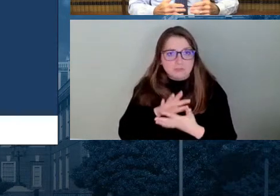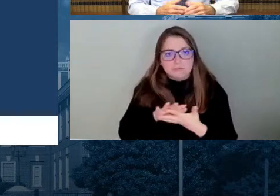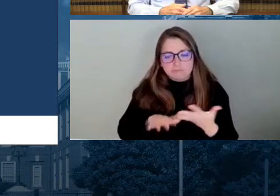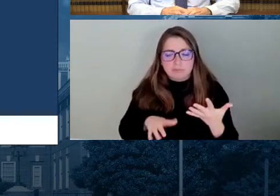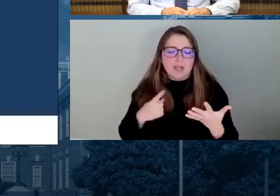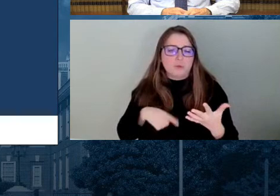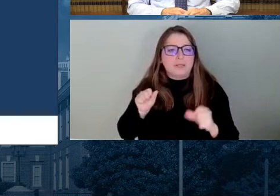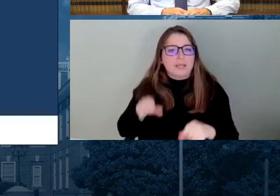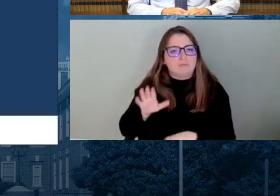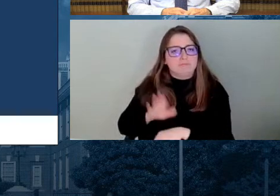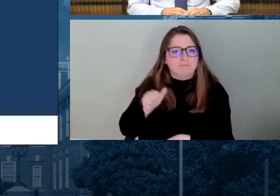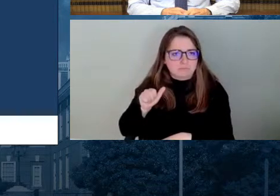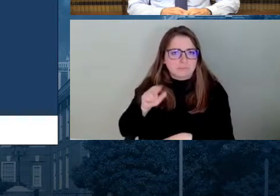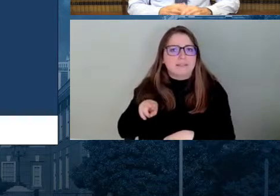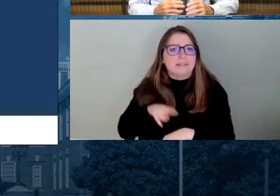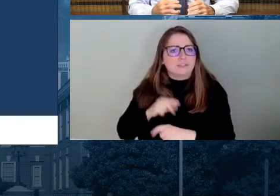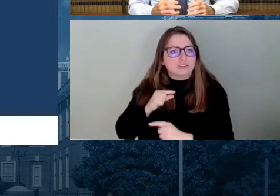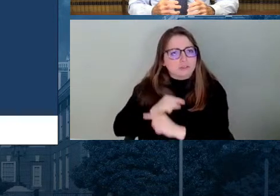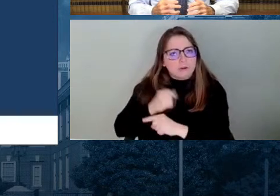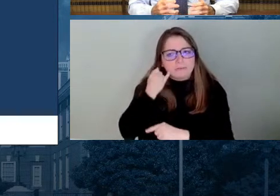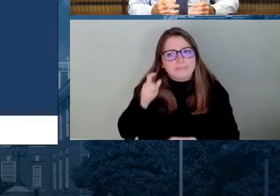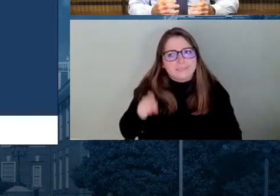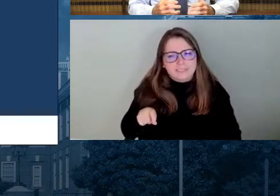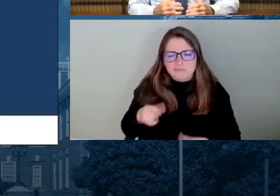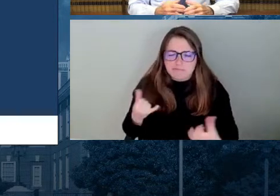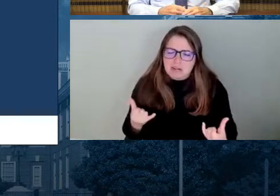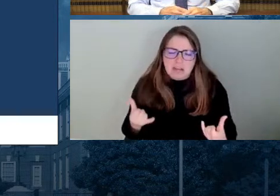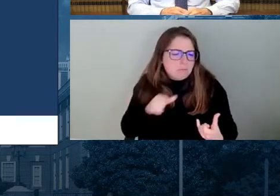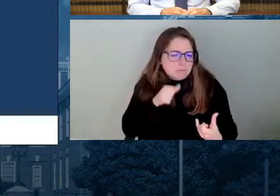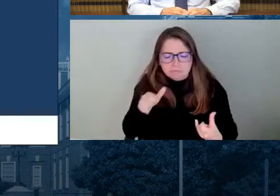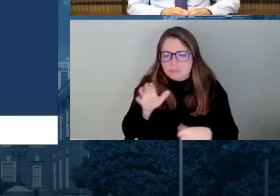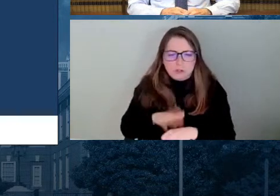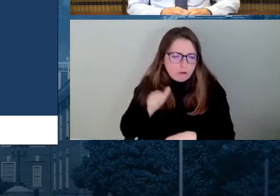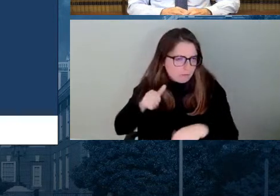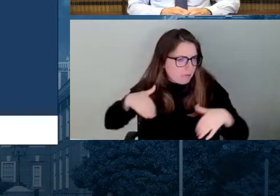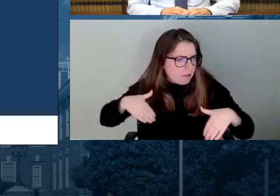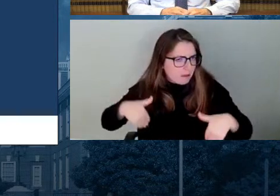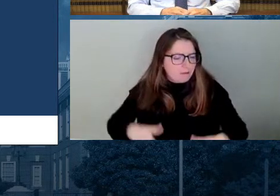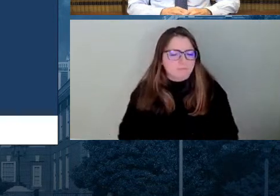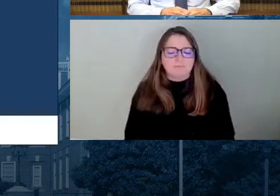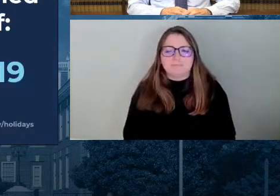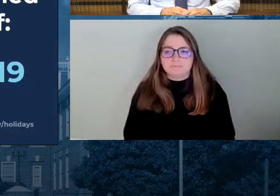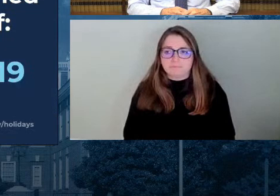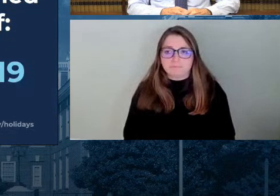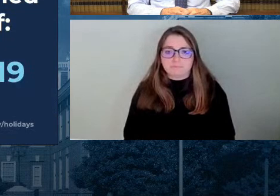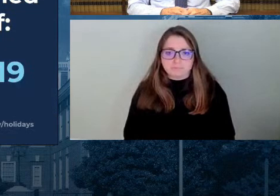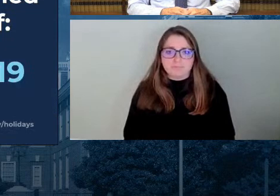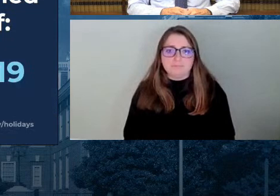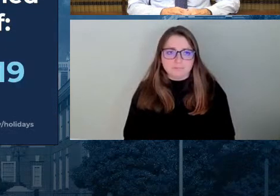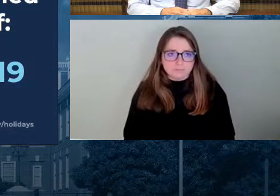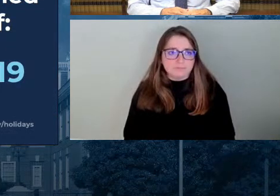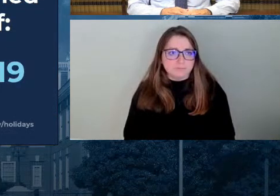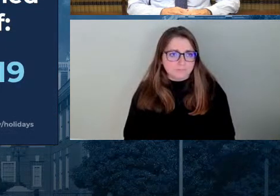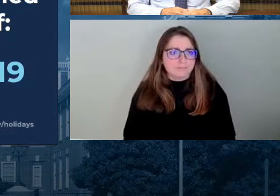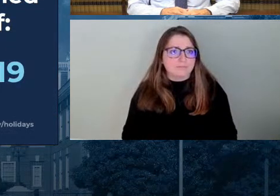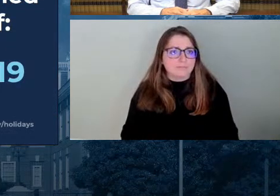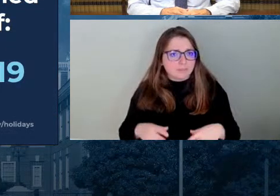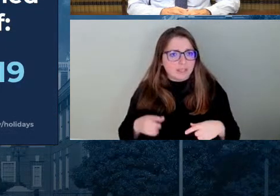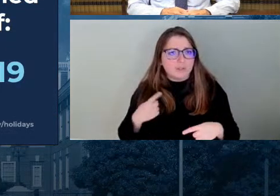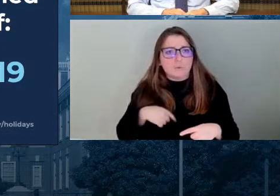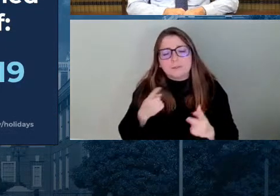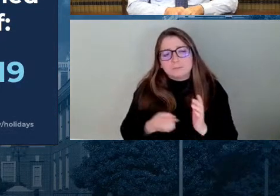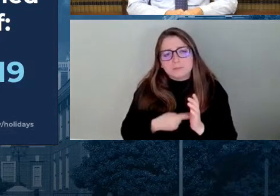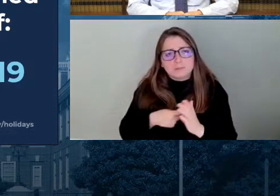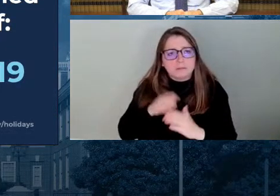not currently activated. So a very limited basis with respect to a public health emergency and some of those powers